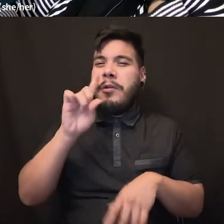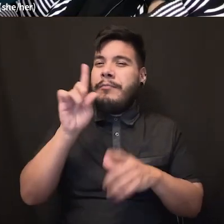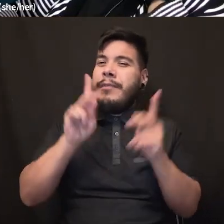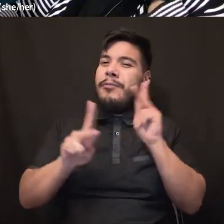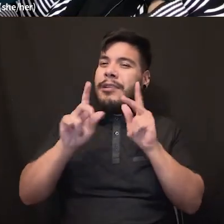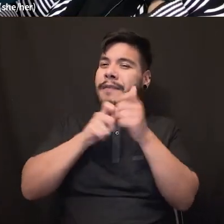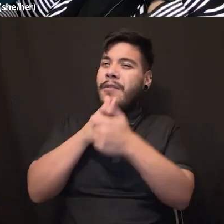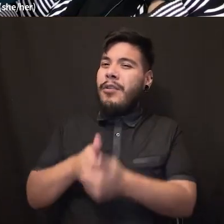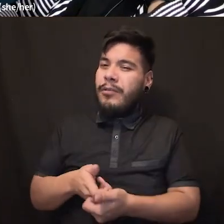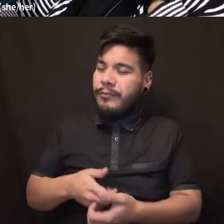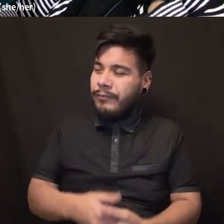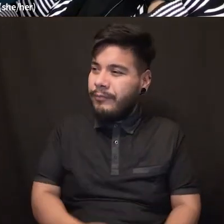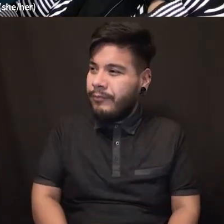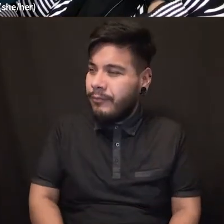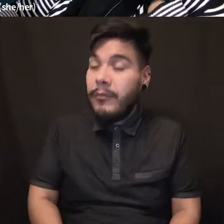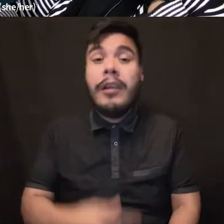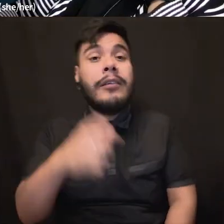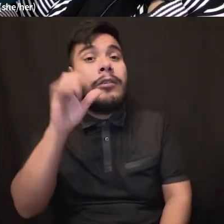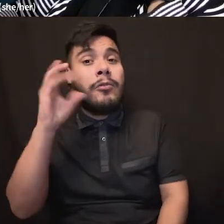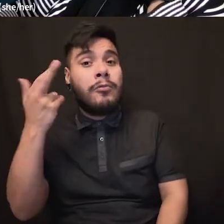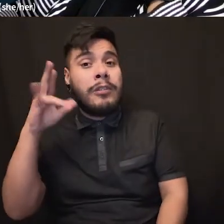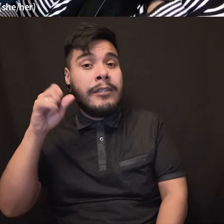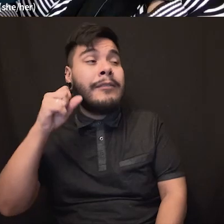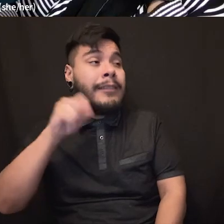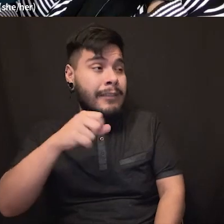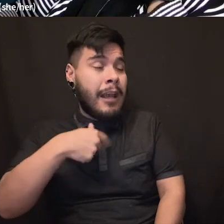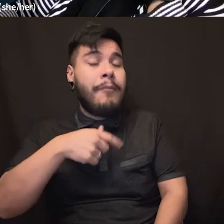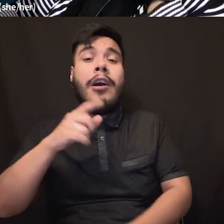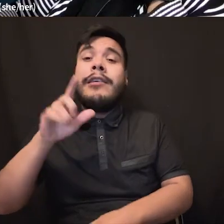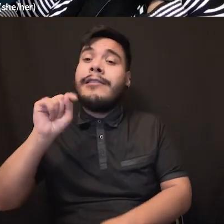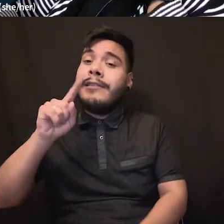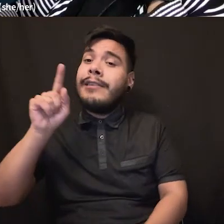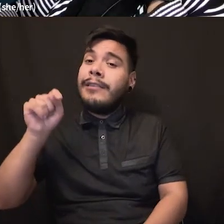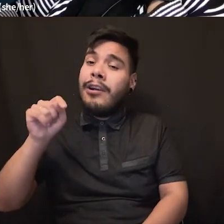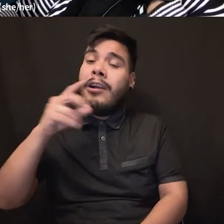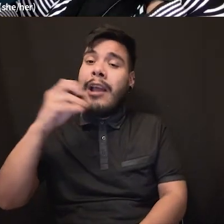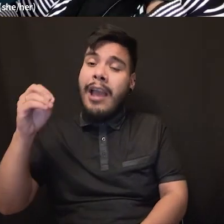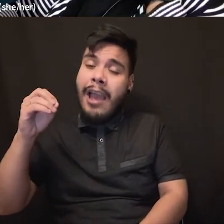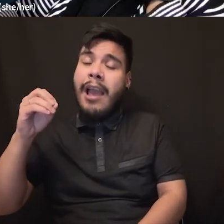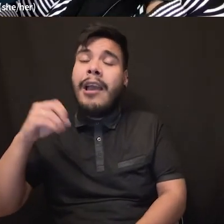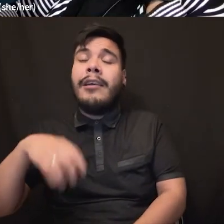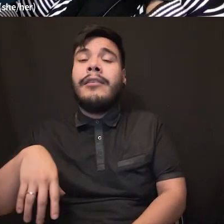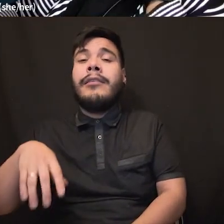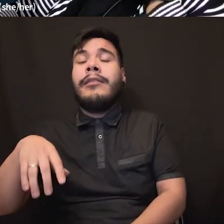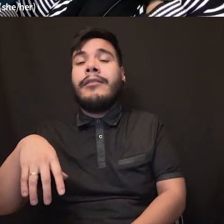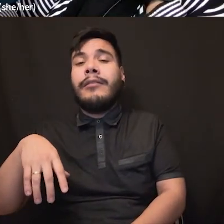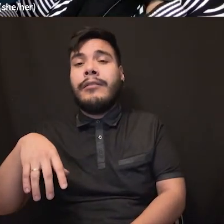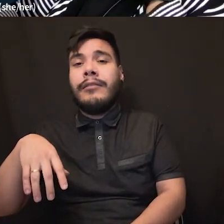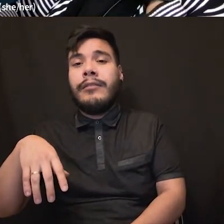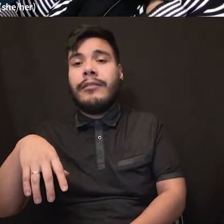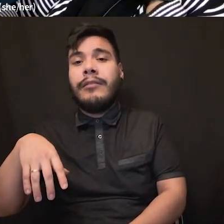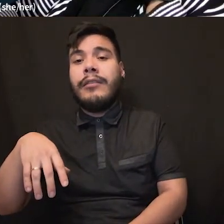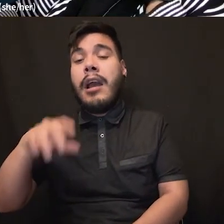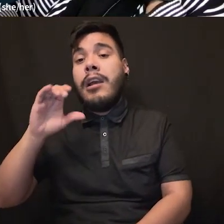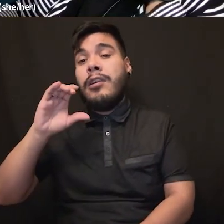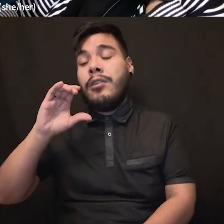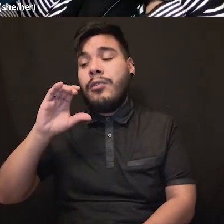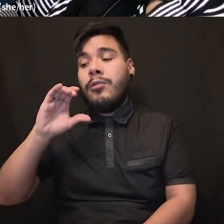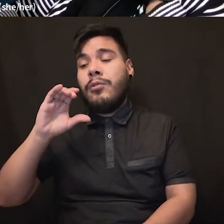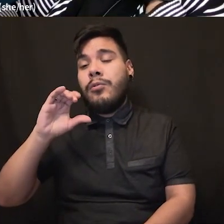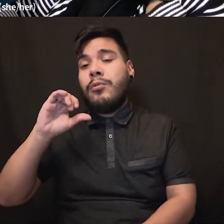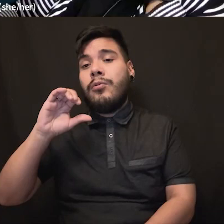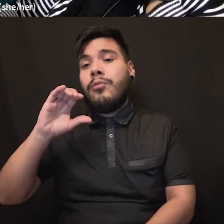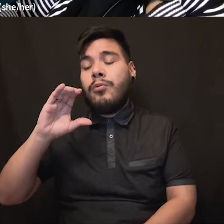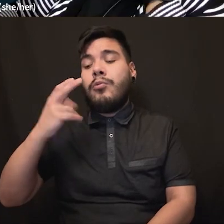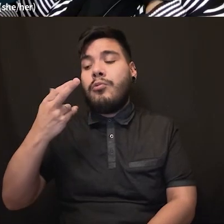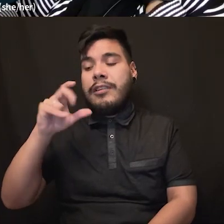Chris? Yeah, I'm on TikTok and Instagram at Chris Grace Comedy. I'm also at chrisgrace.com. And I